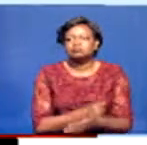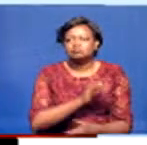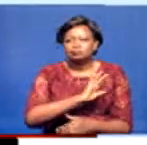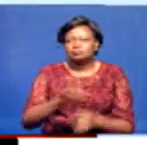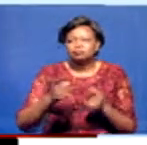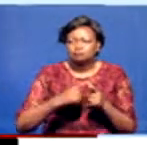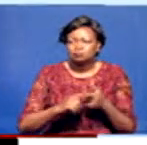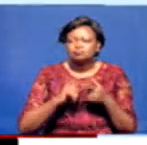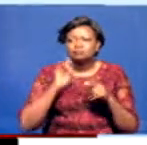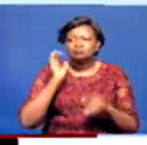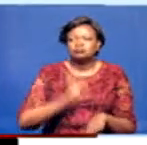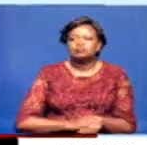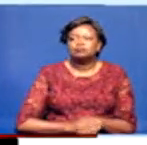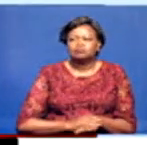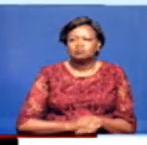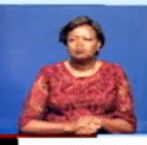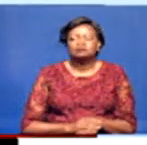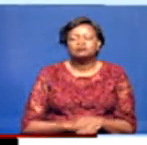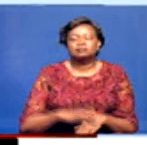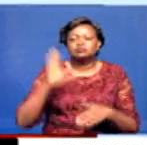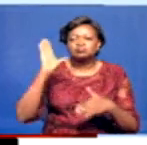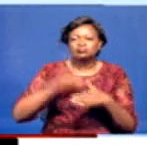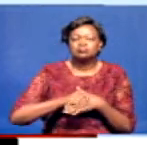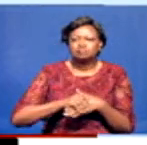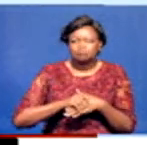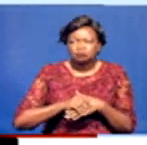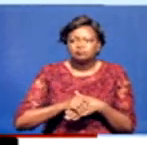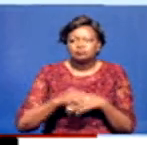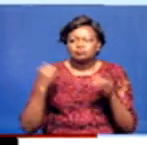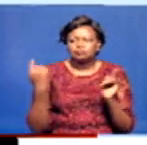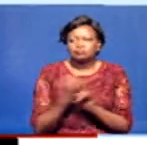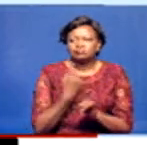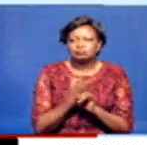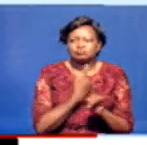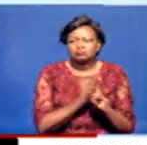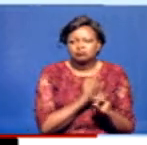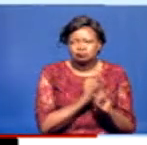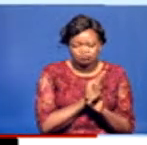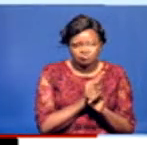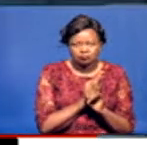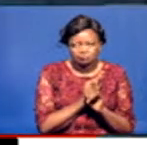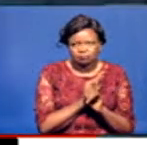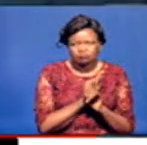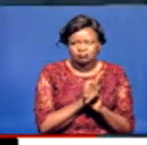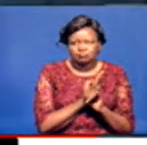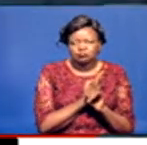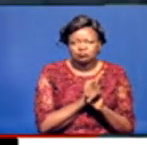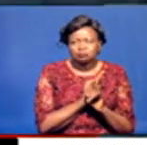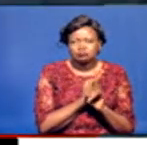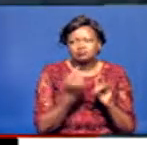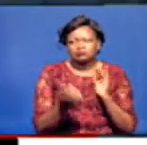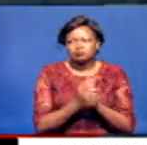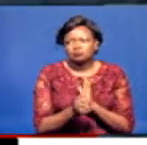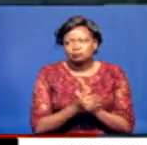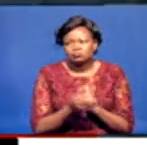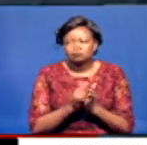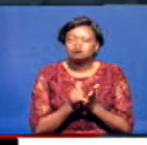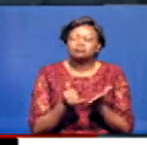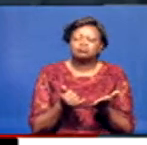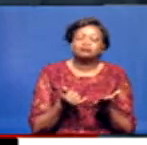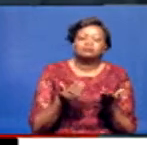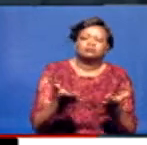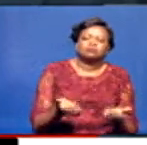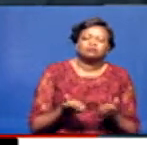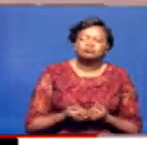that, they will get industrial attachment into the various schemes that they get into. Habitat for Humanity Kenya